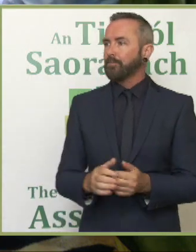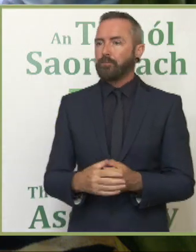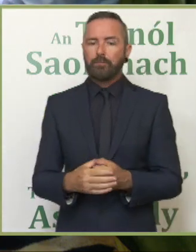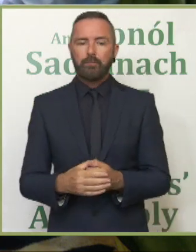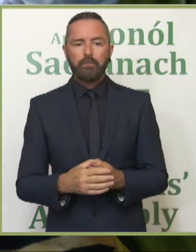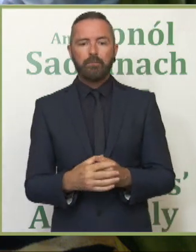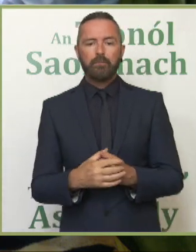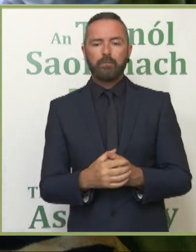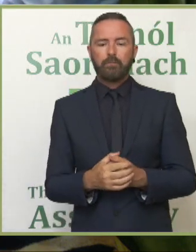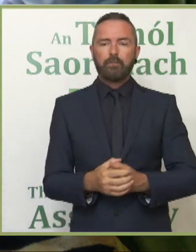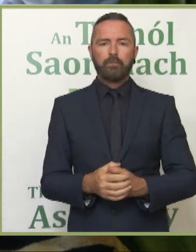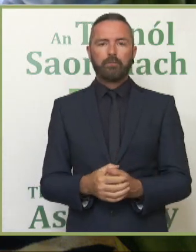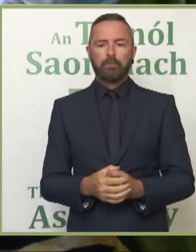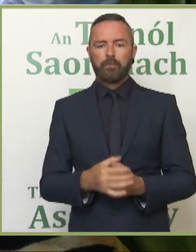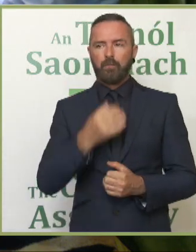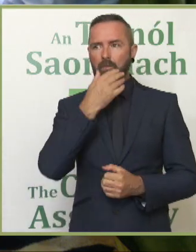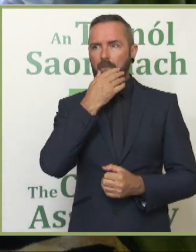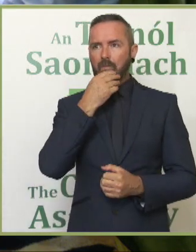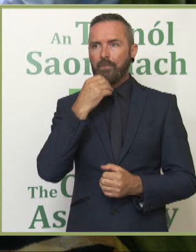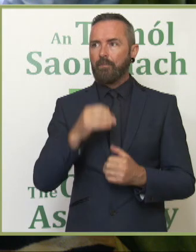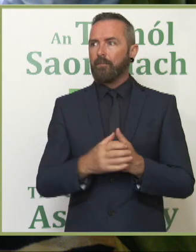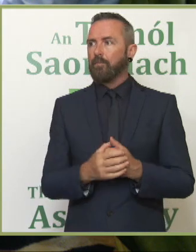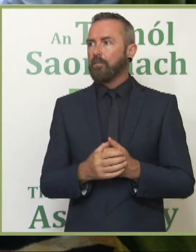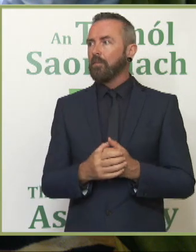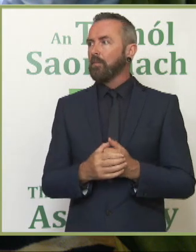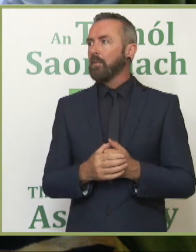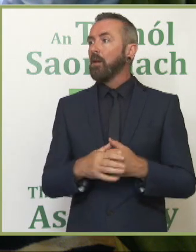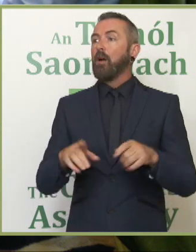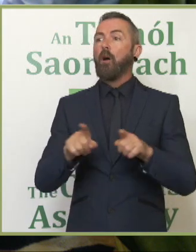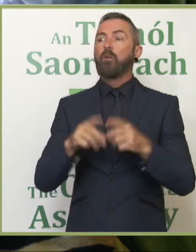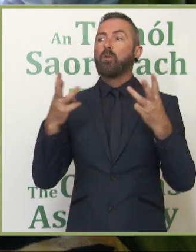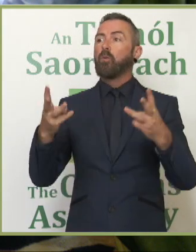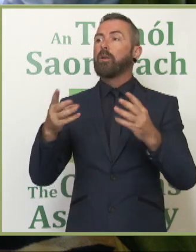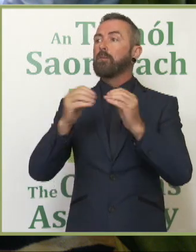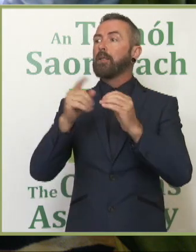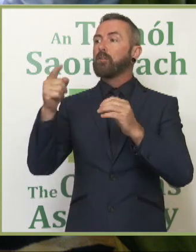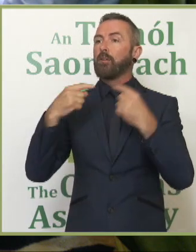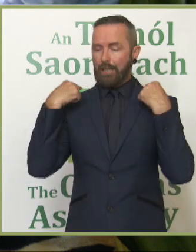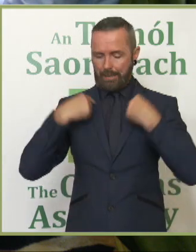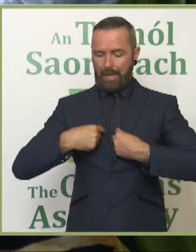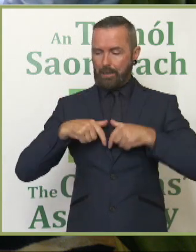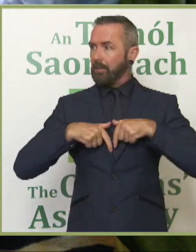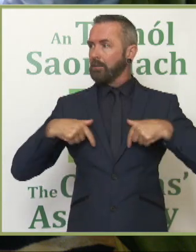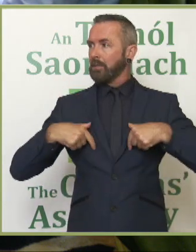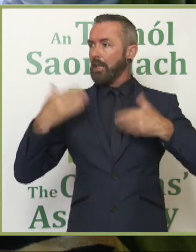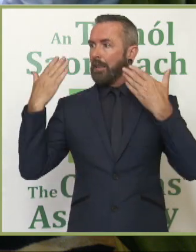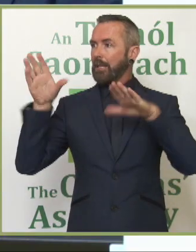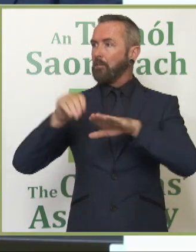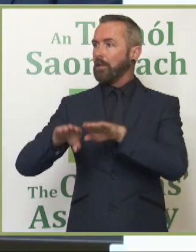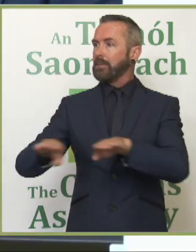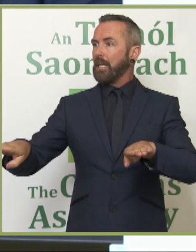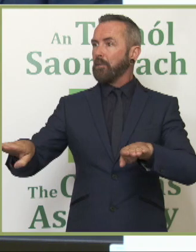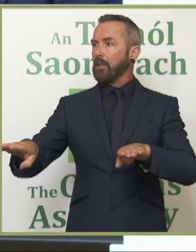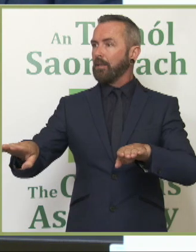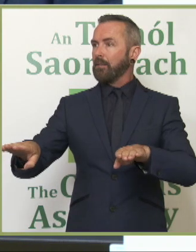And finally, sorry, Carl did prompt me on something. Did I forget it? Just lanyards. Oh yeah, the lanyards, that you can leave them. Leave them on the table, so it'll save us